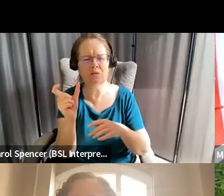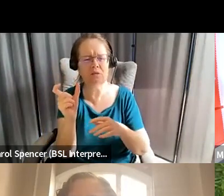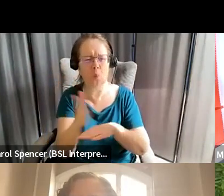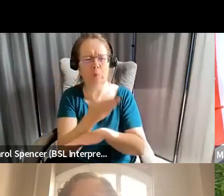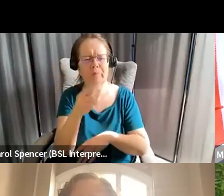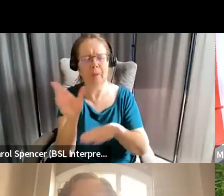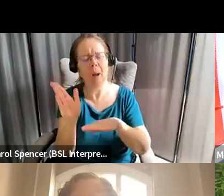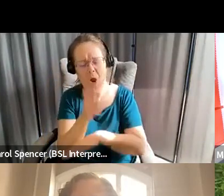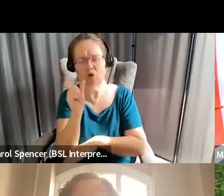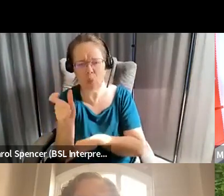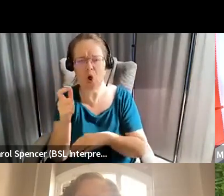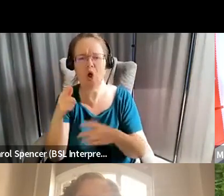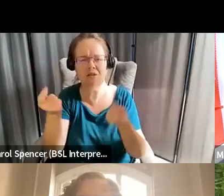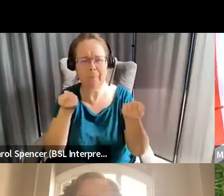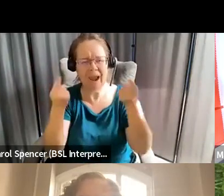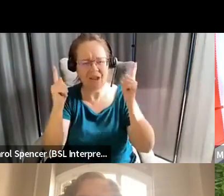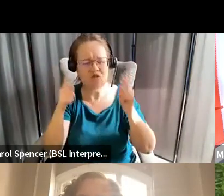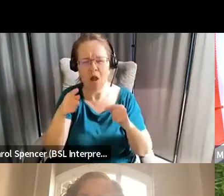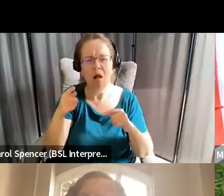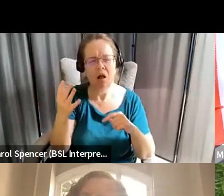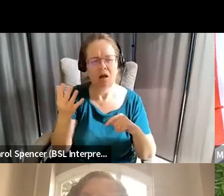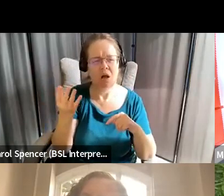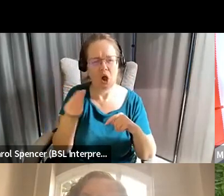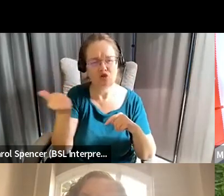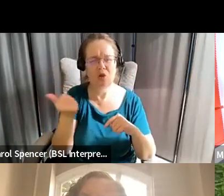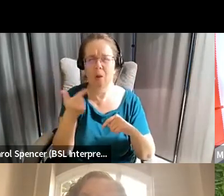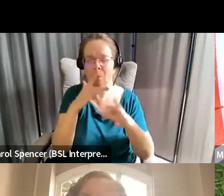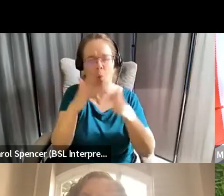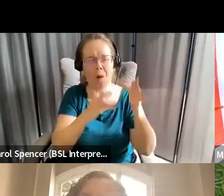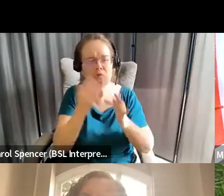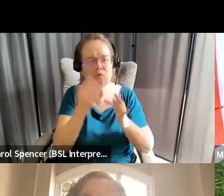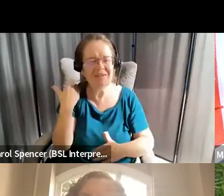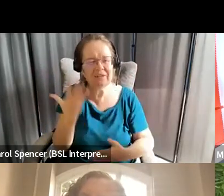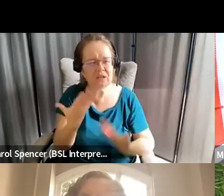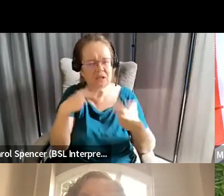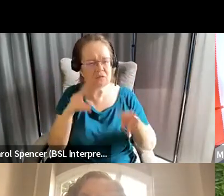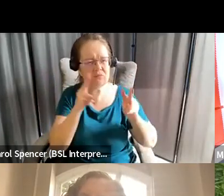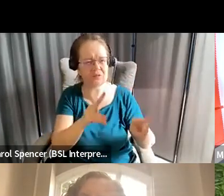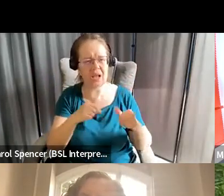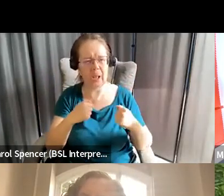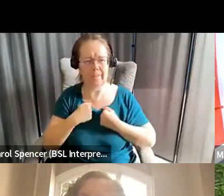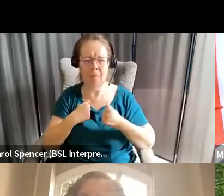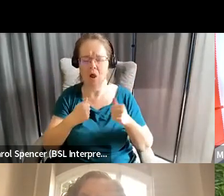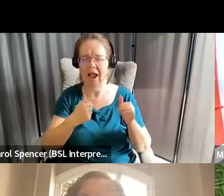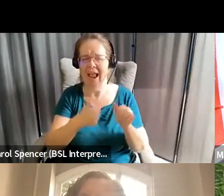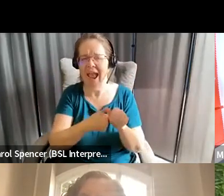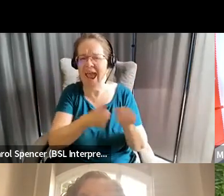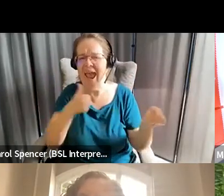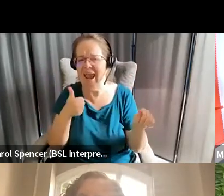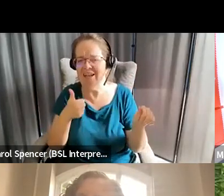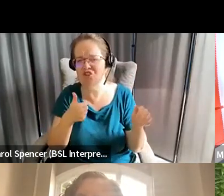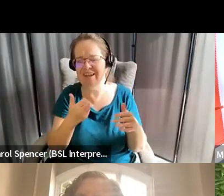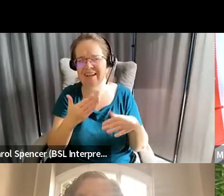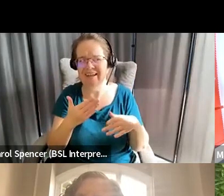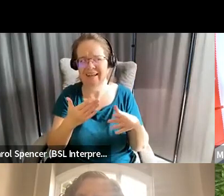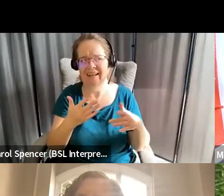mentioned, and I've seen websites do this more recently, my energy company, which unfortunately they're not doing too well right